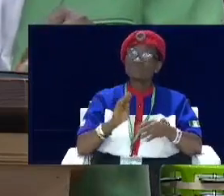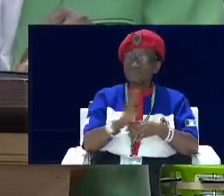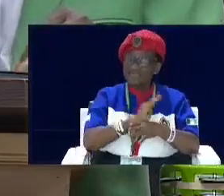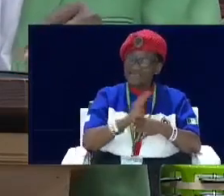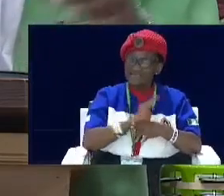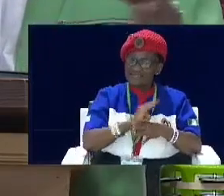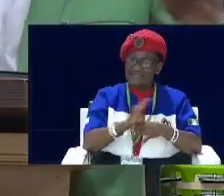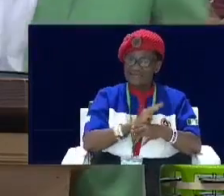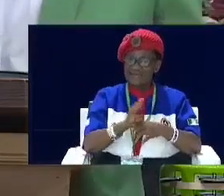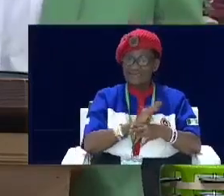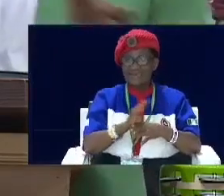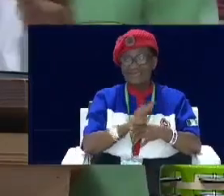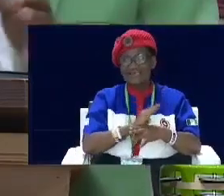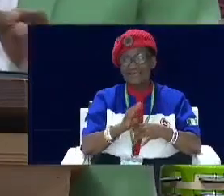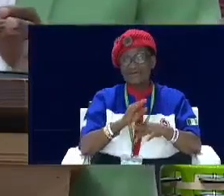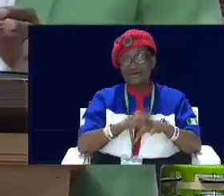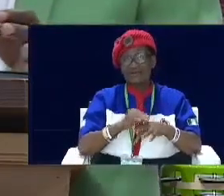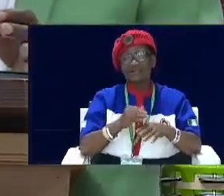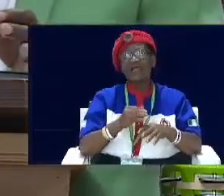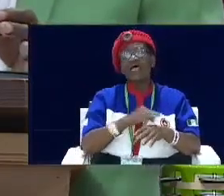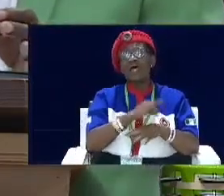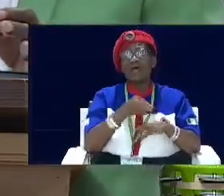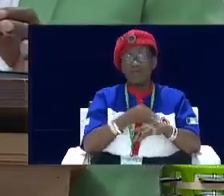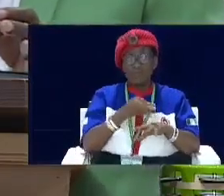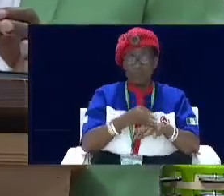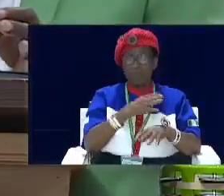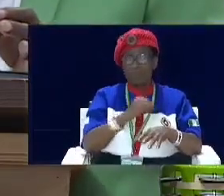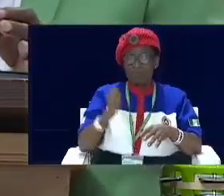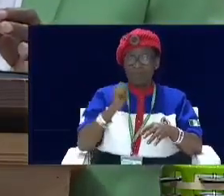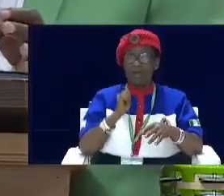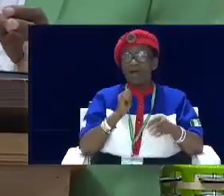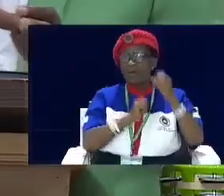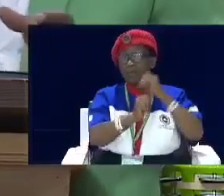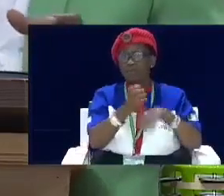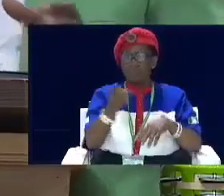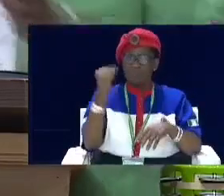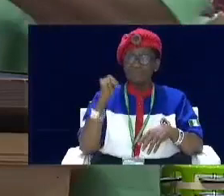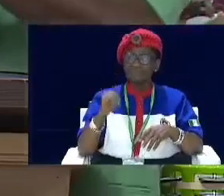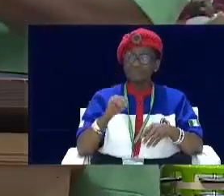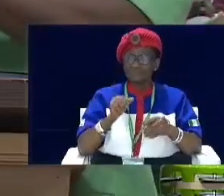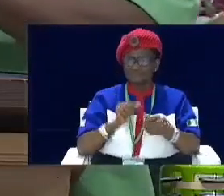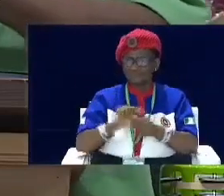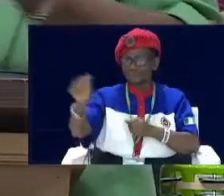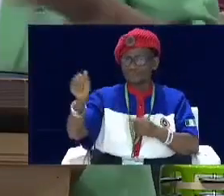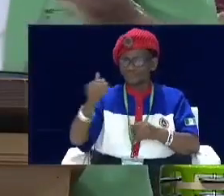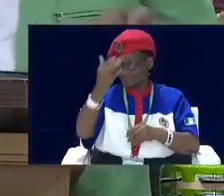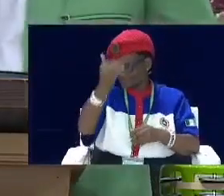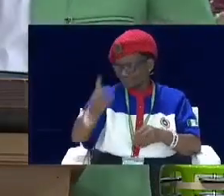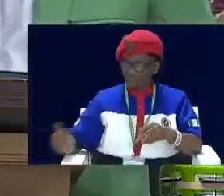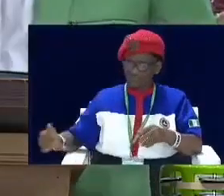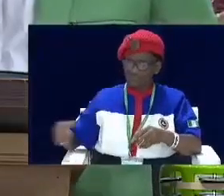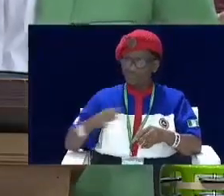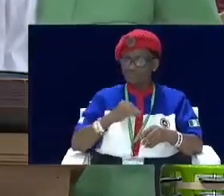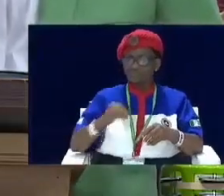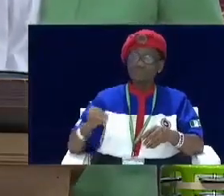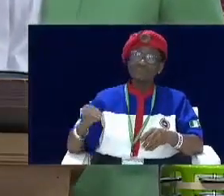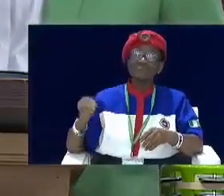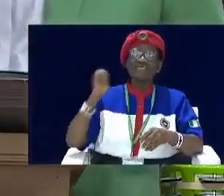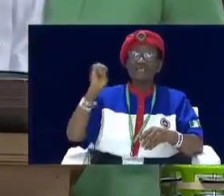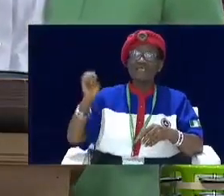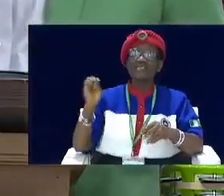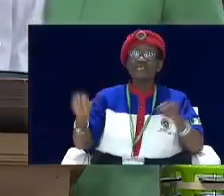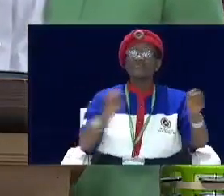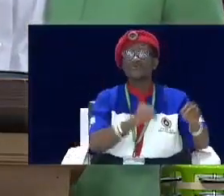plowing. And Elijah was passing by. And he cast his mantle on him.